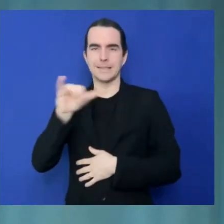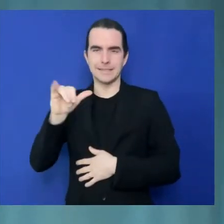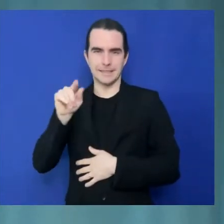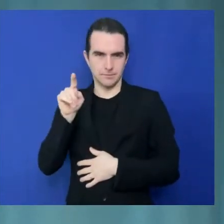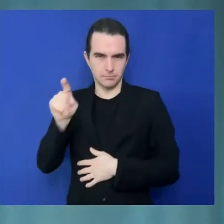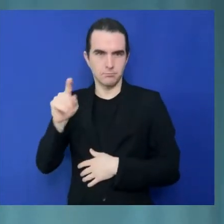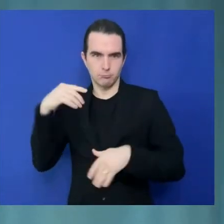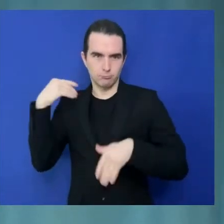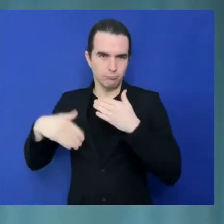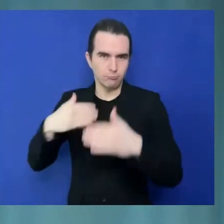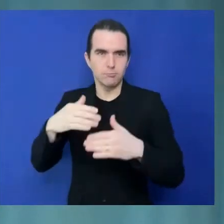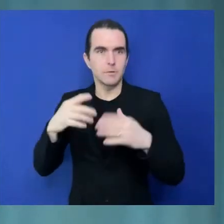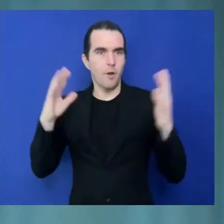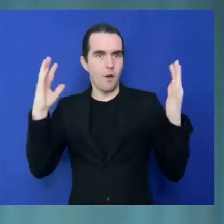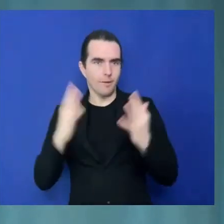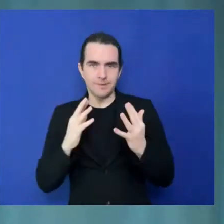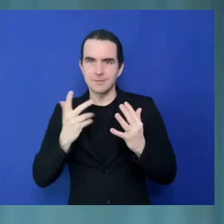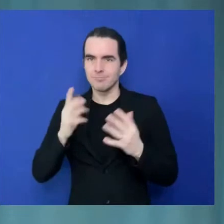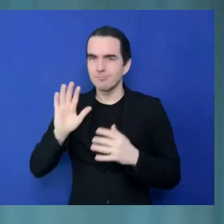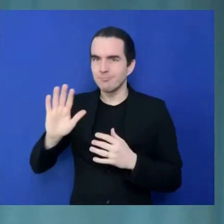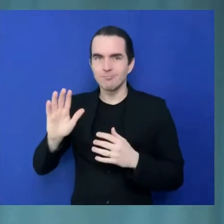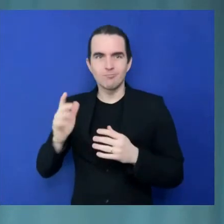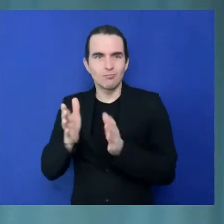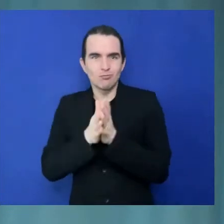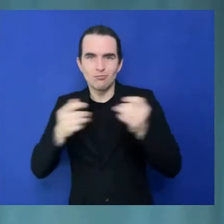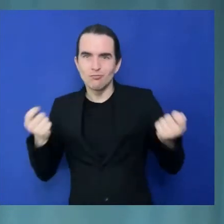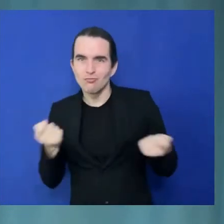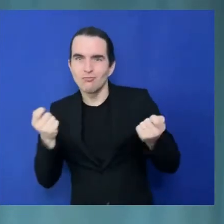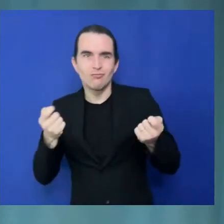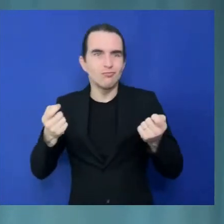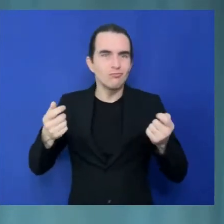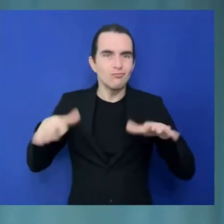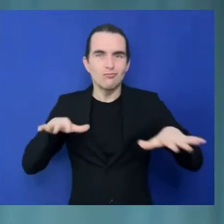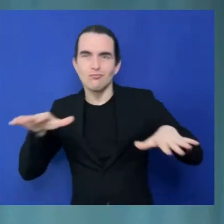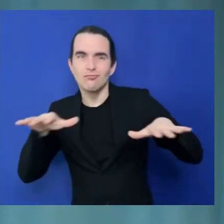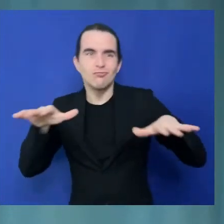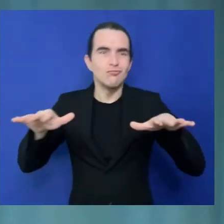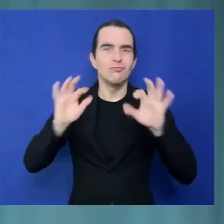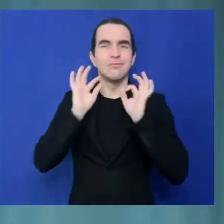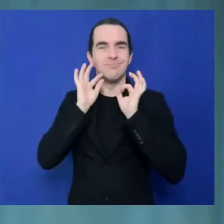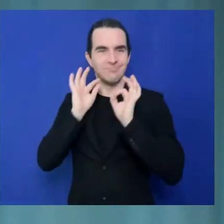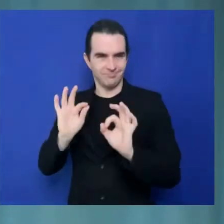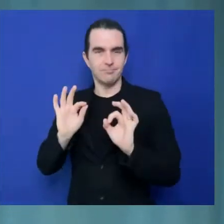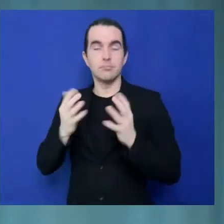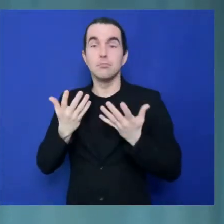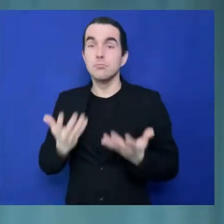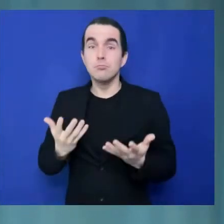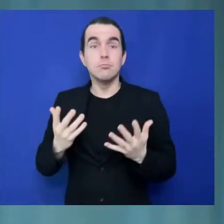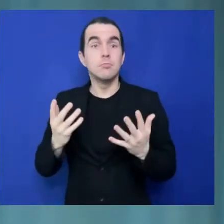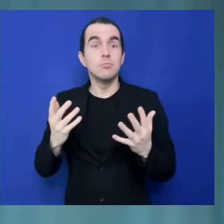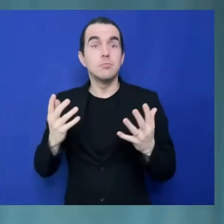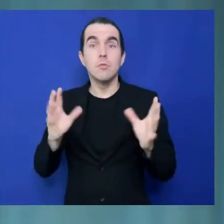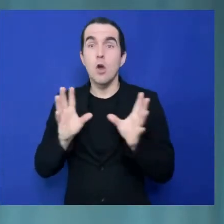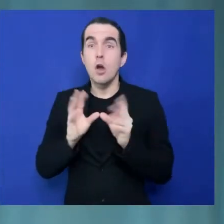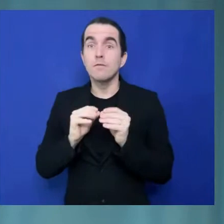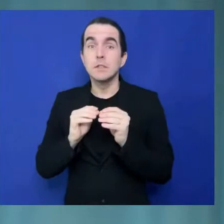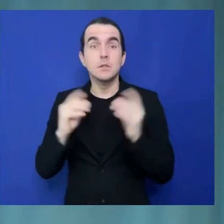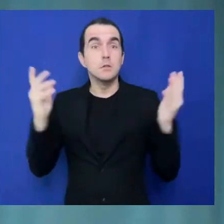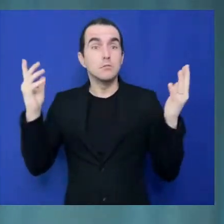to reaffirm our commitment to inclusion, access, and empowerment, and to our promise to leave no one behind. Thank